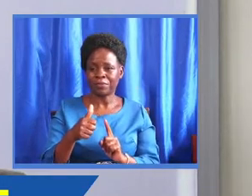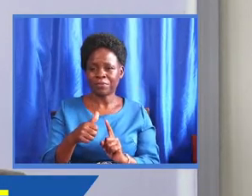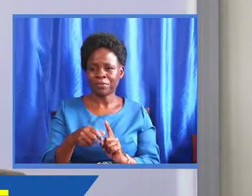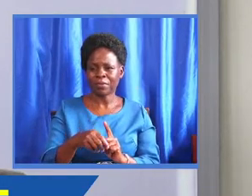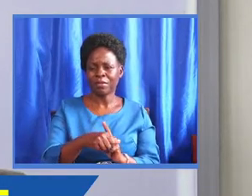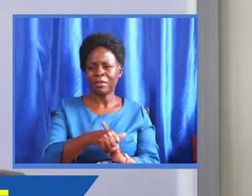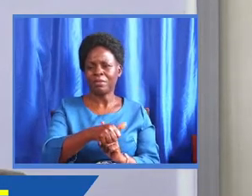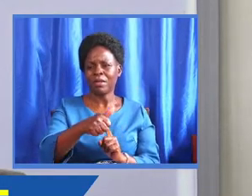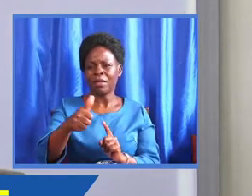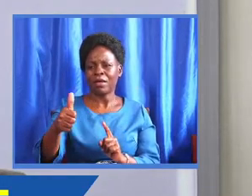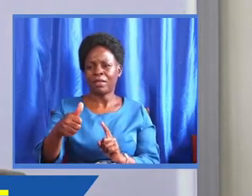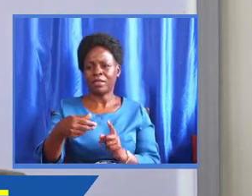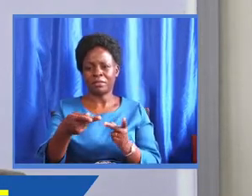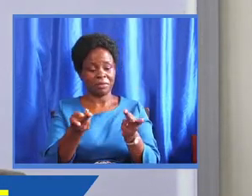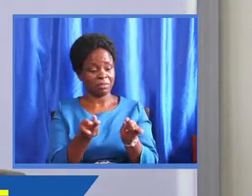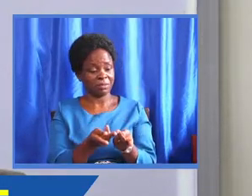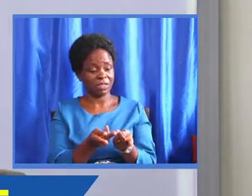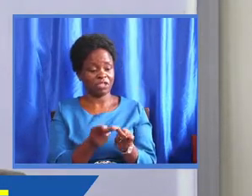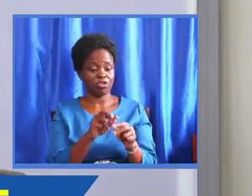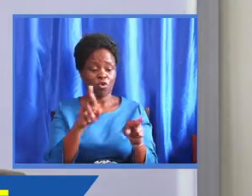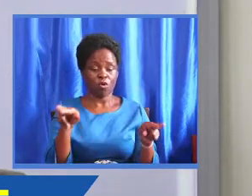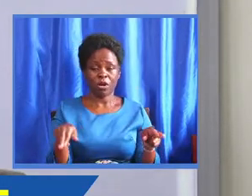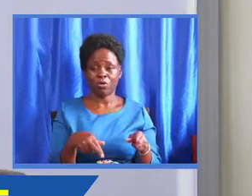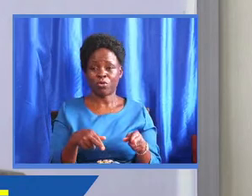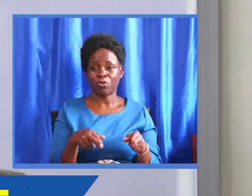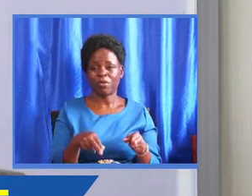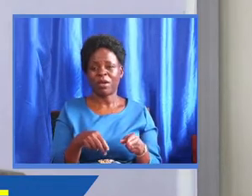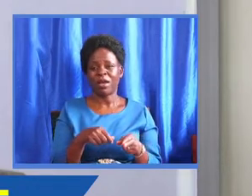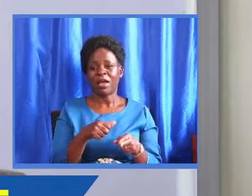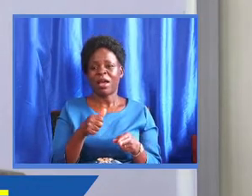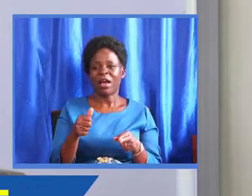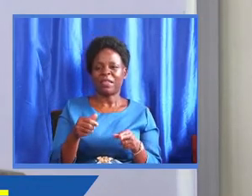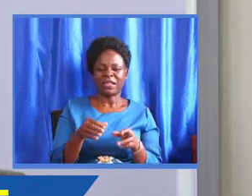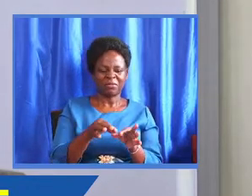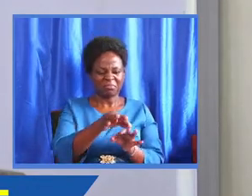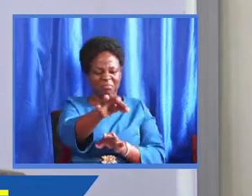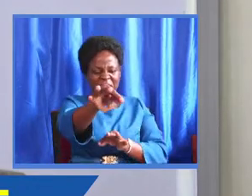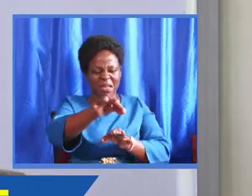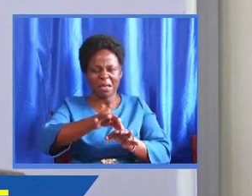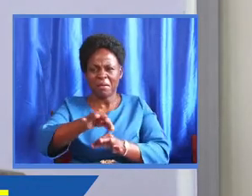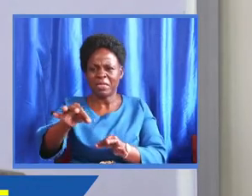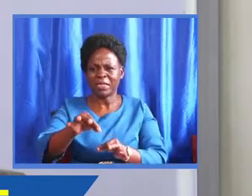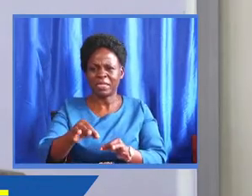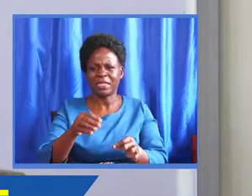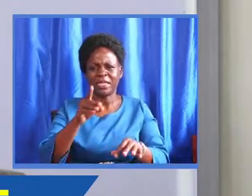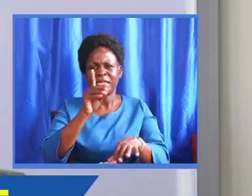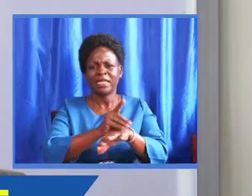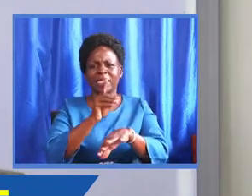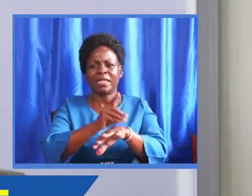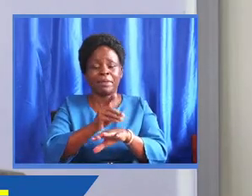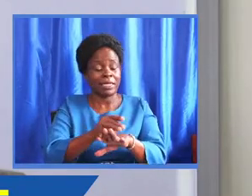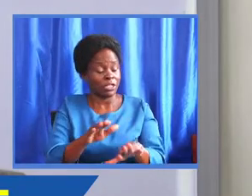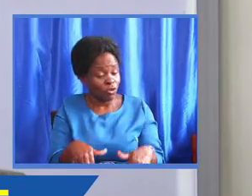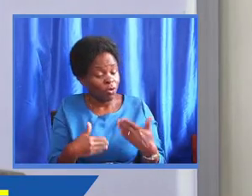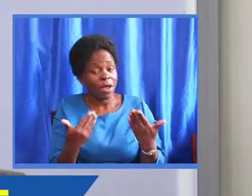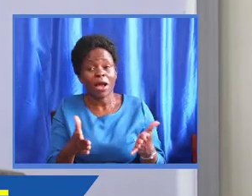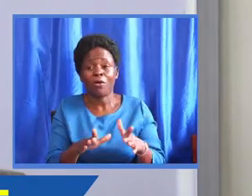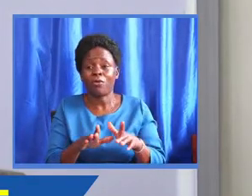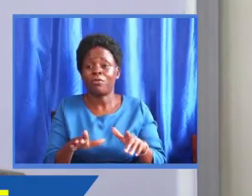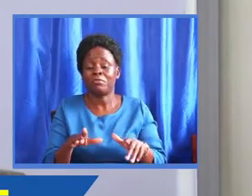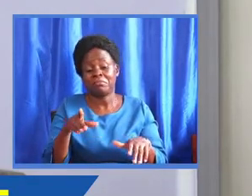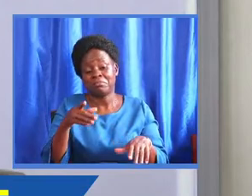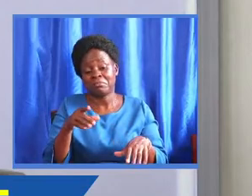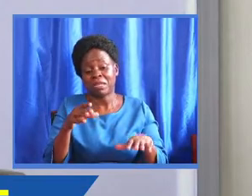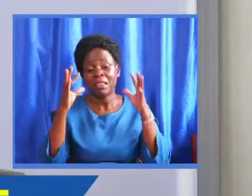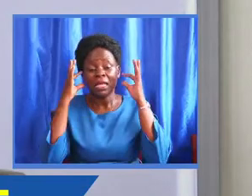others just the space, this one room is so much. Others will go square meter, others will go, well, depends on the how the rates are